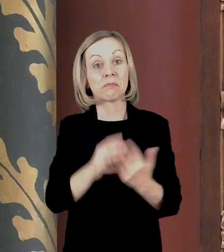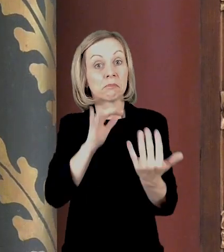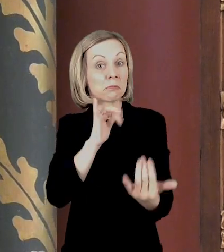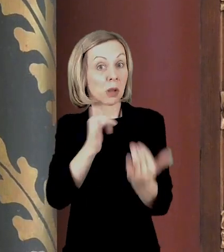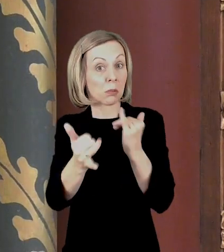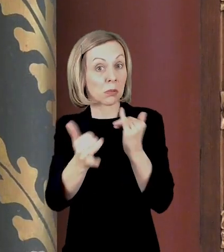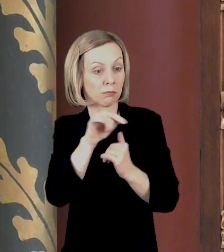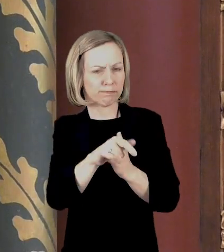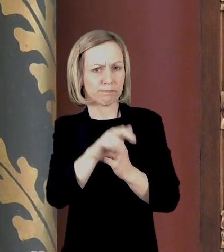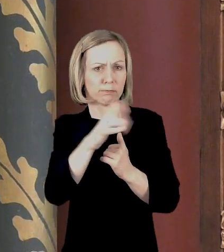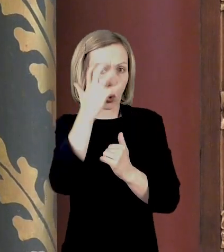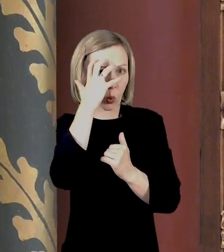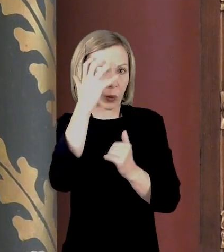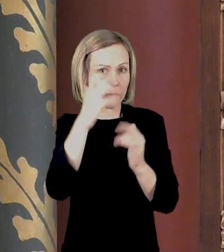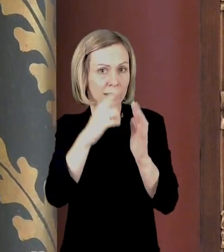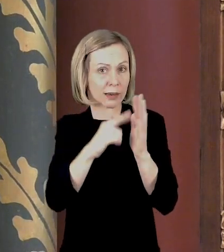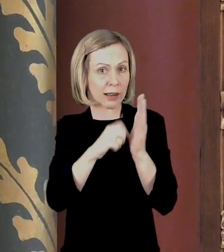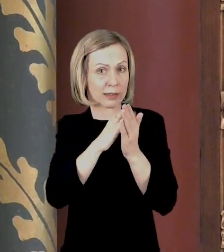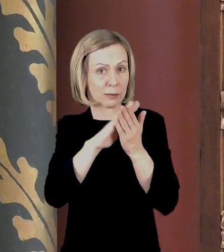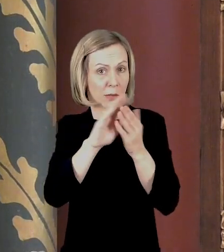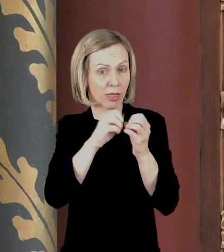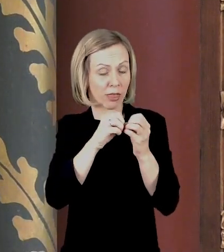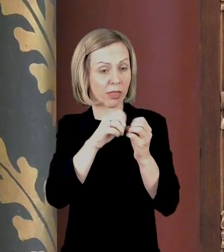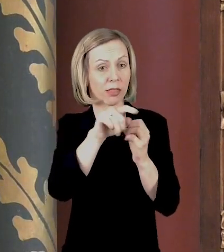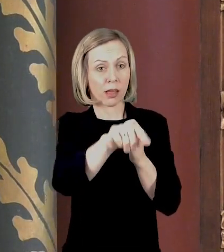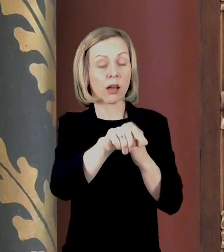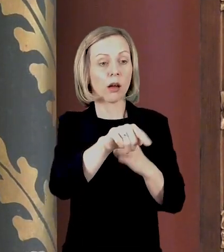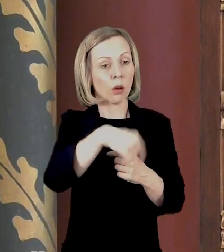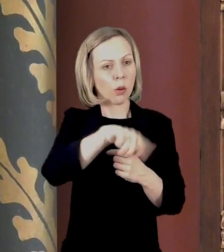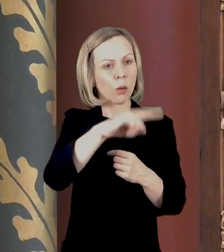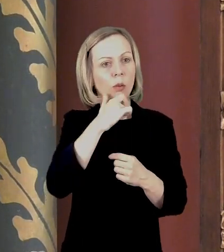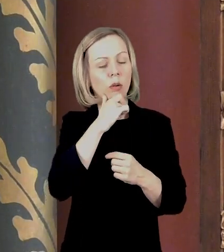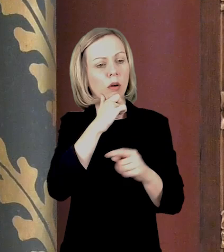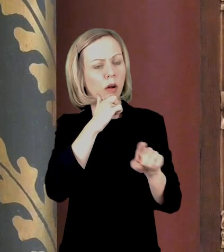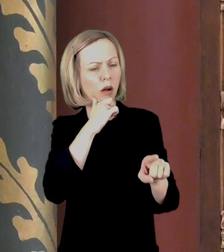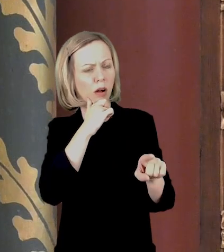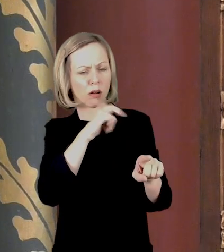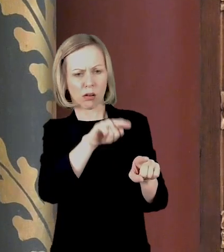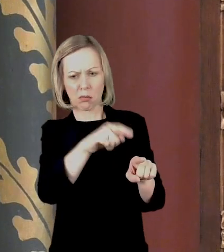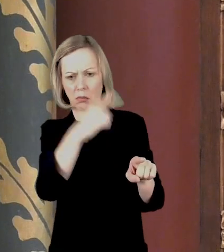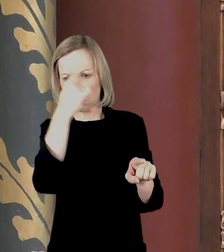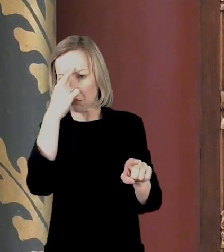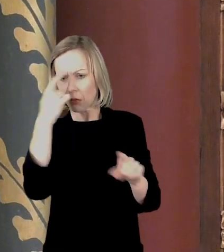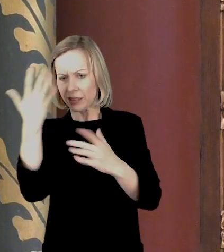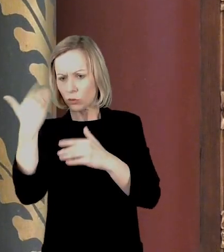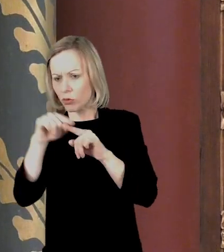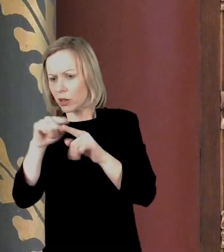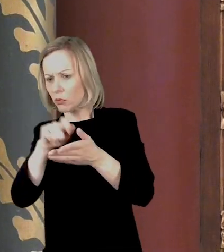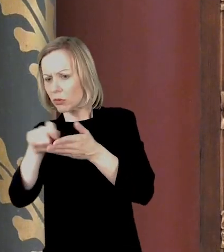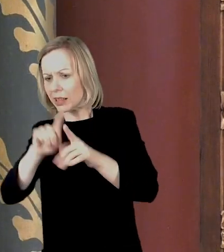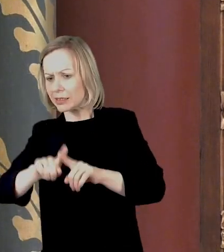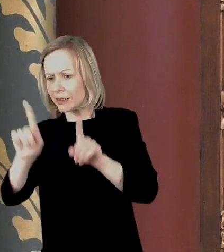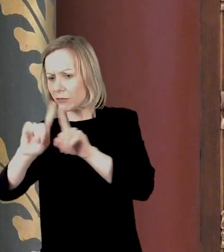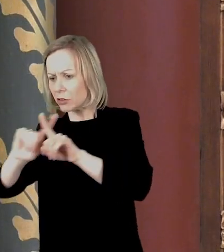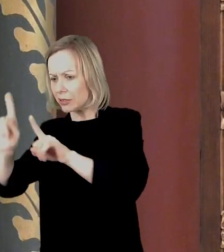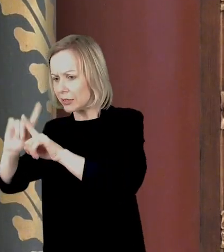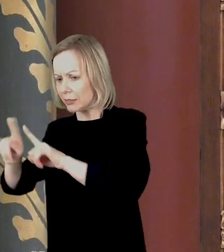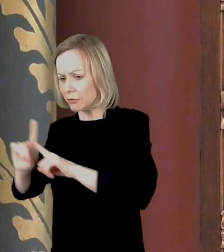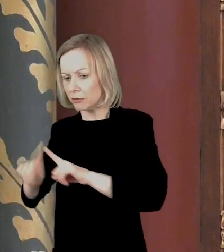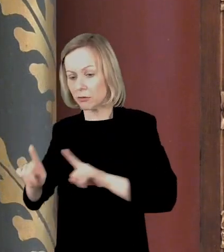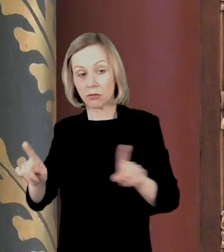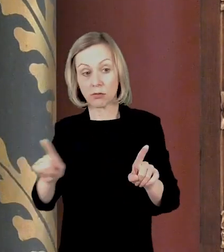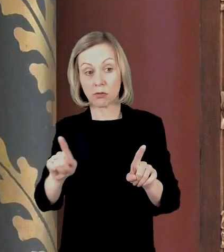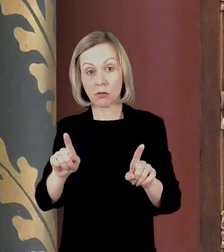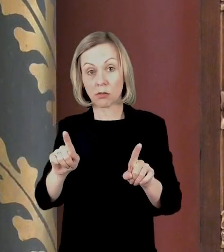we see the account of lives written and rewritten by historians who will remember her differently and